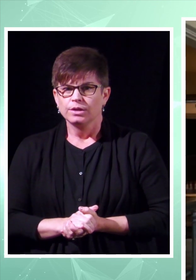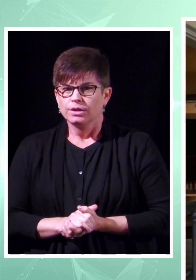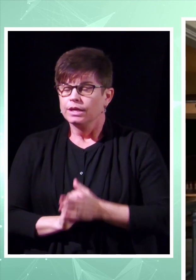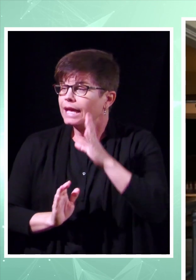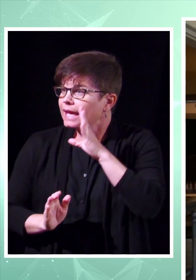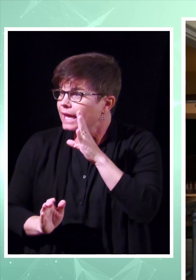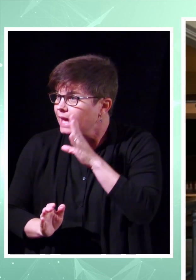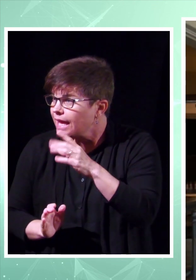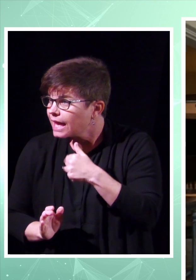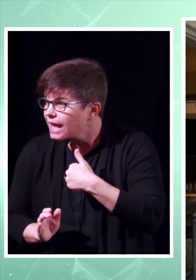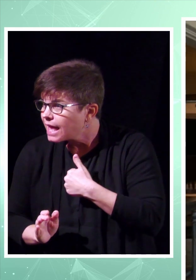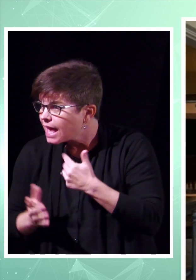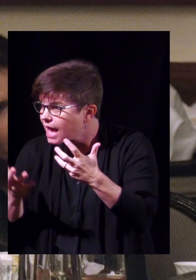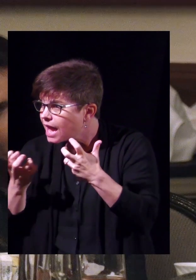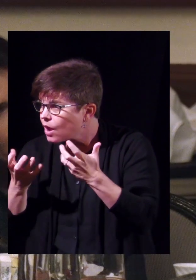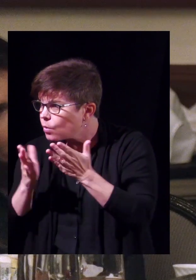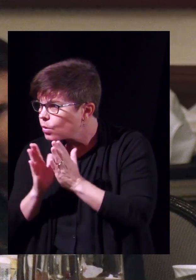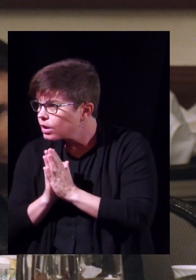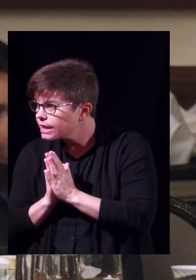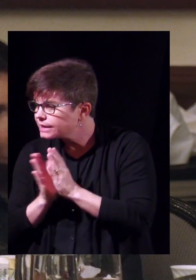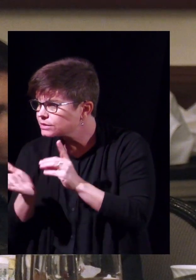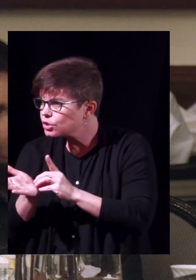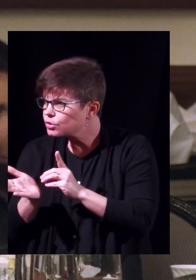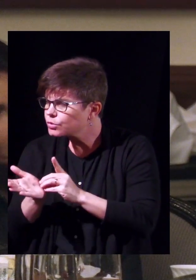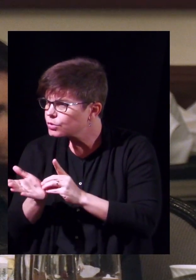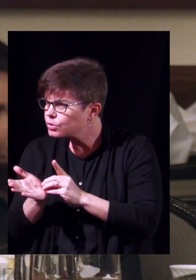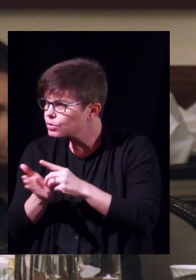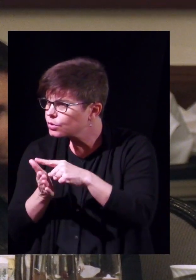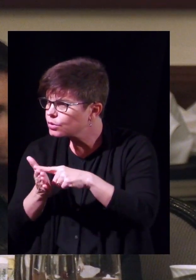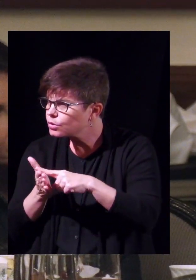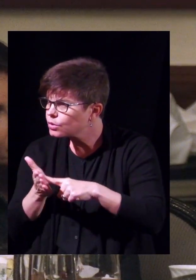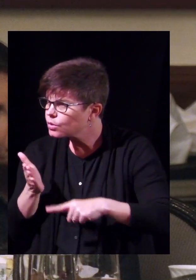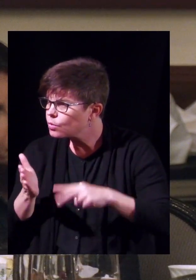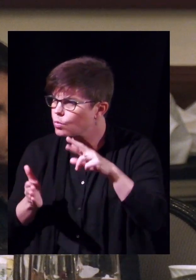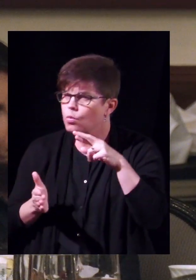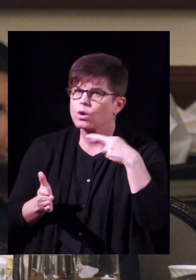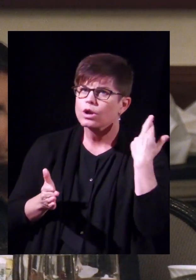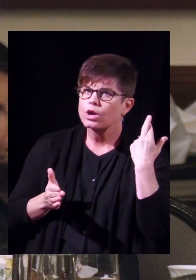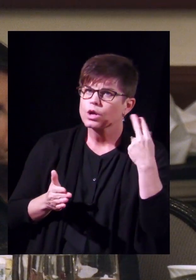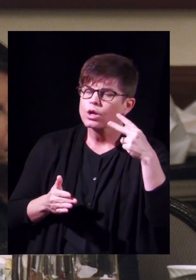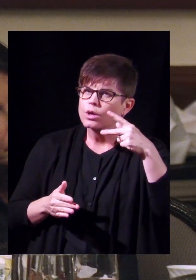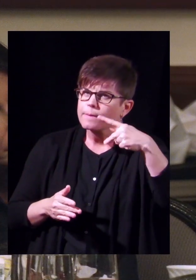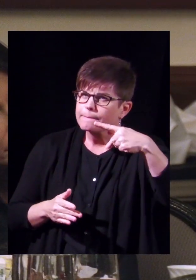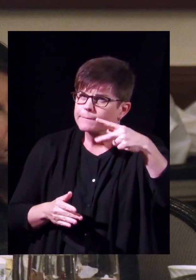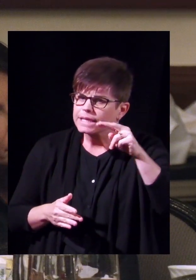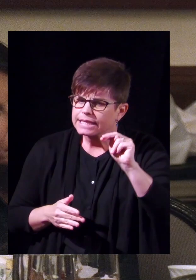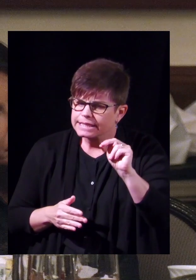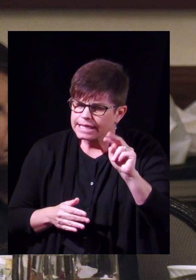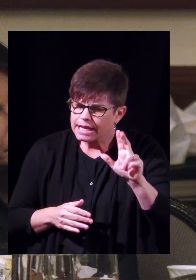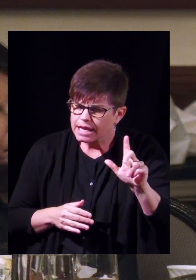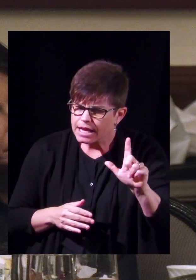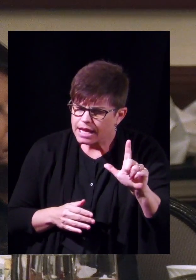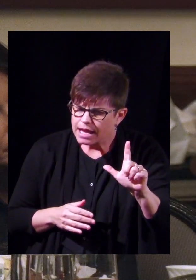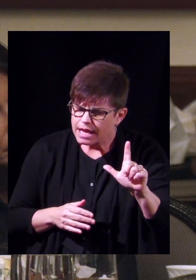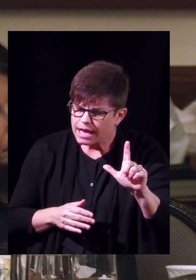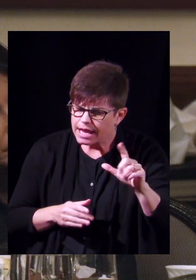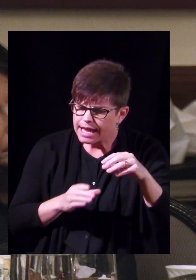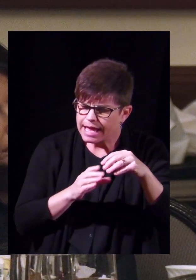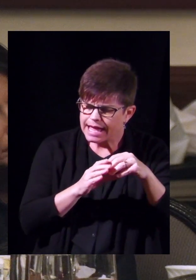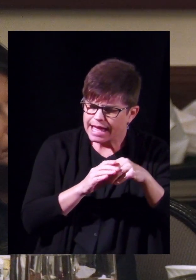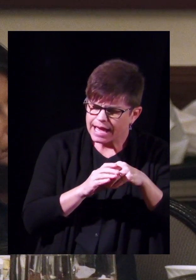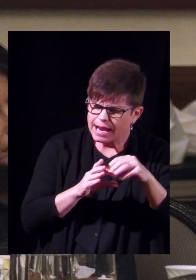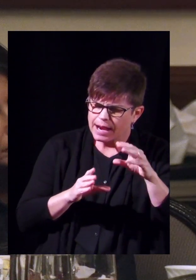Hi, I wanted to ask Doctor, what is the risk of PML in BTK